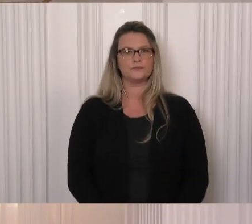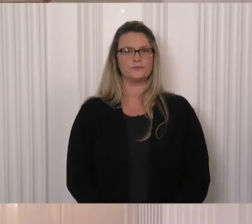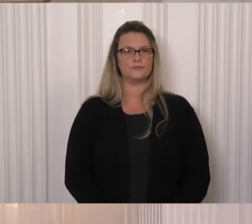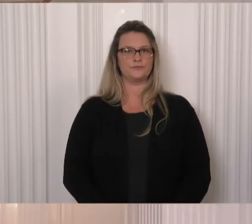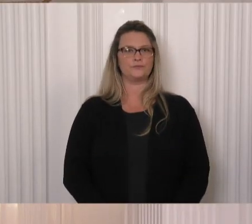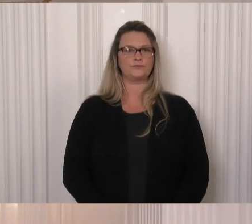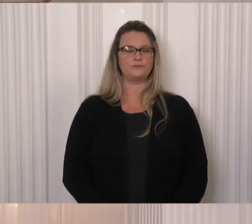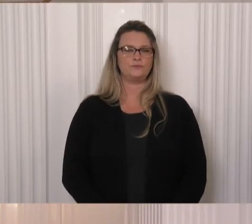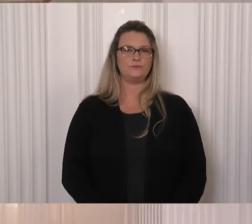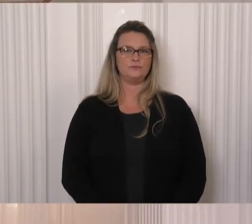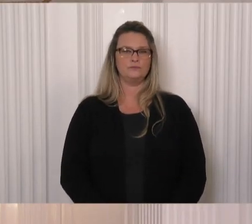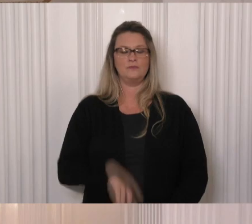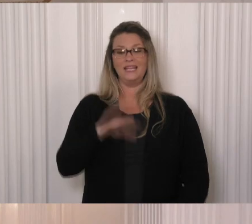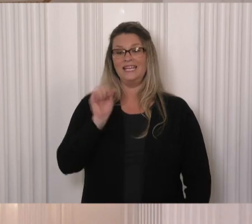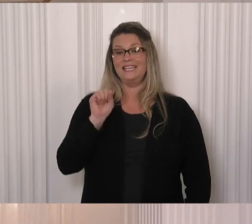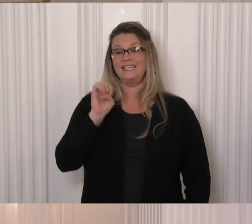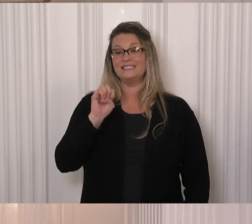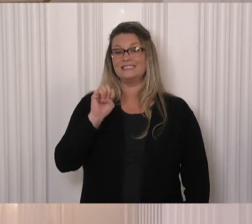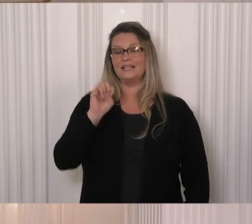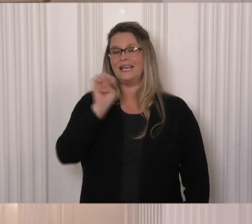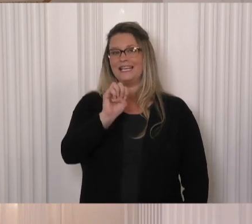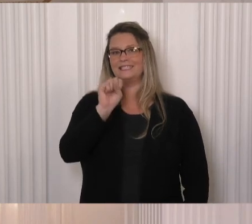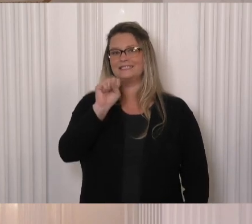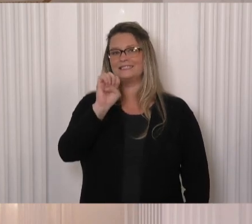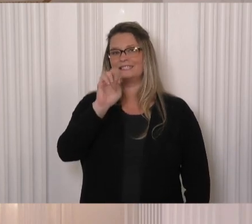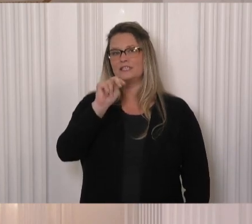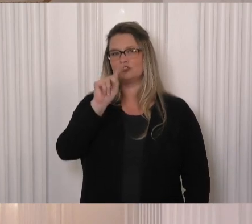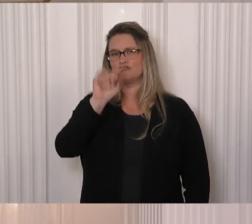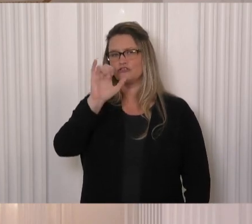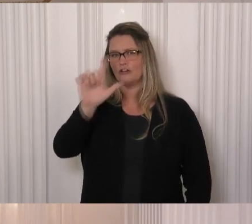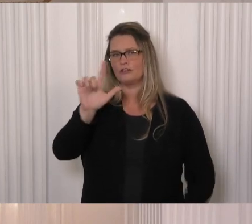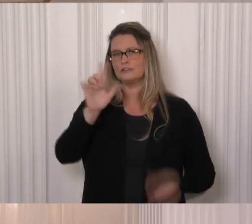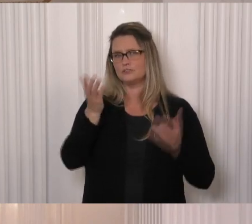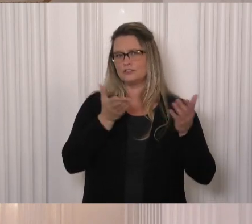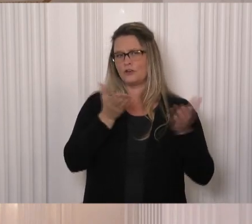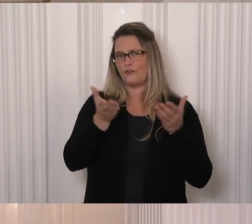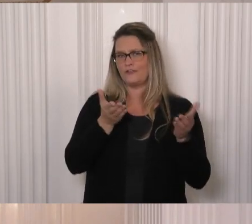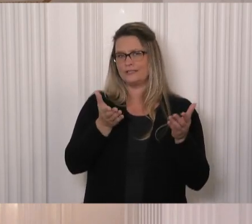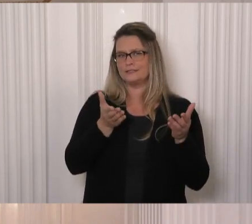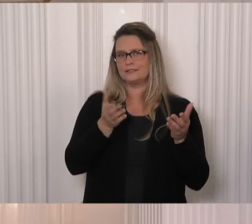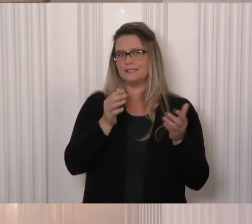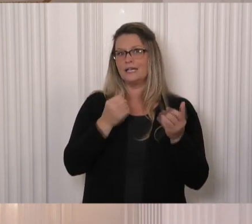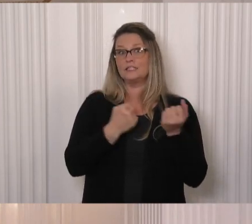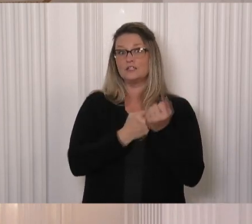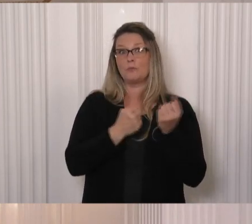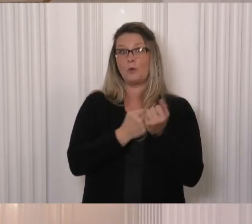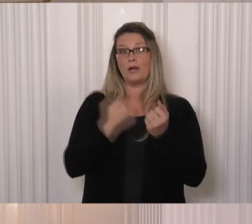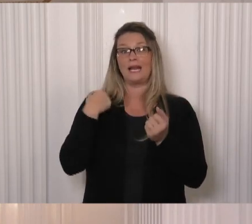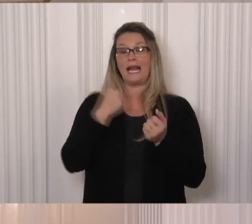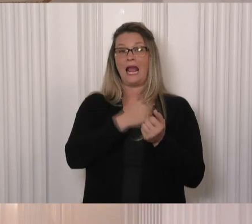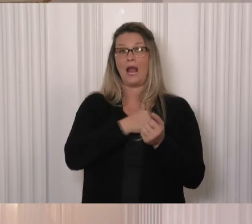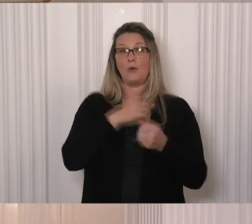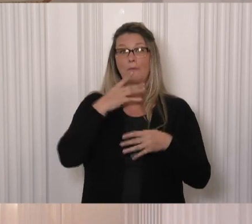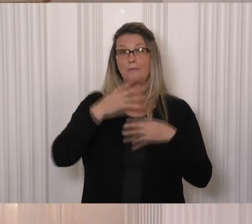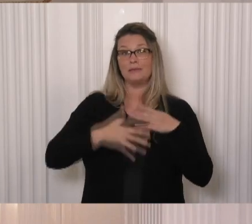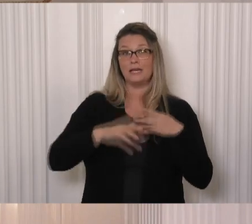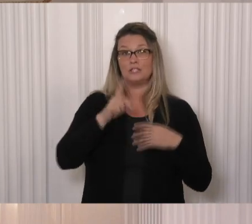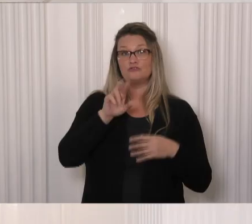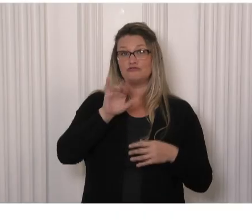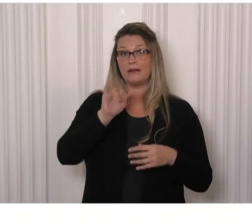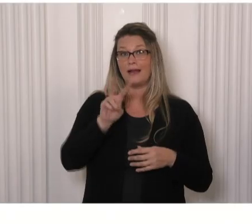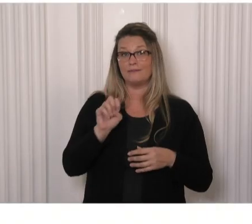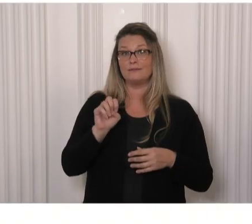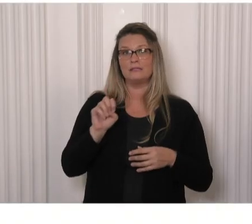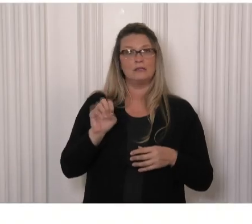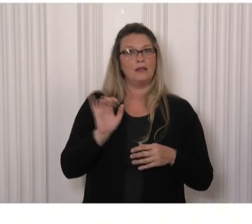just to remind folks too, since we're dealing with healthcare issues, that supporting our blood drives is really important. That is an essential service,